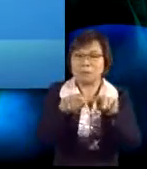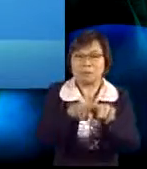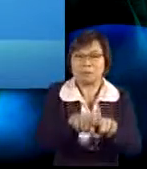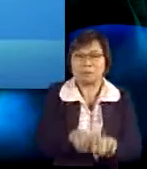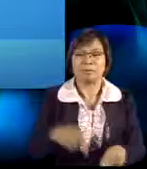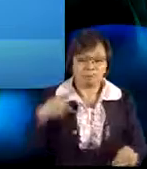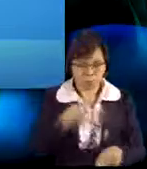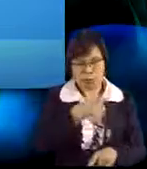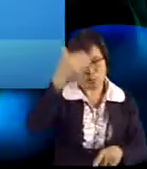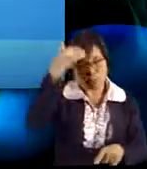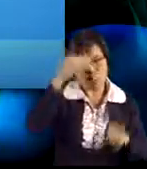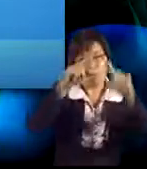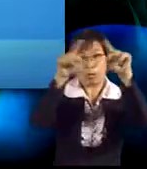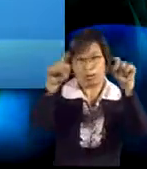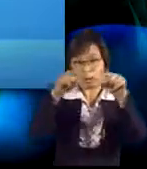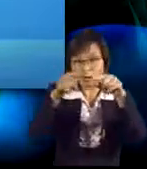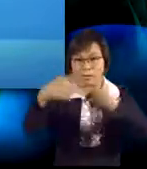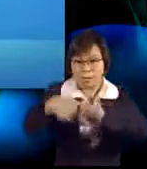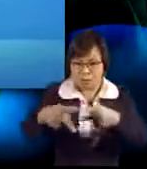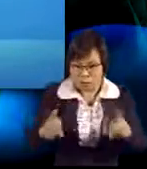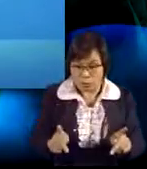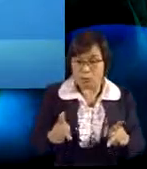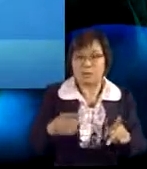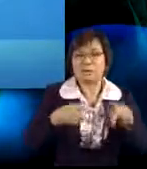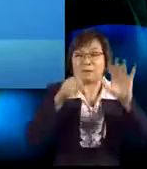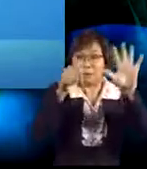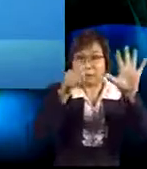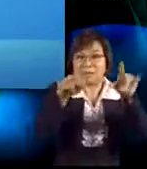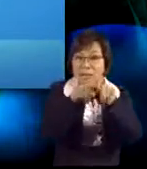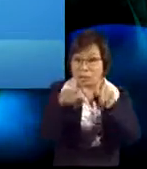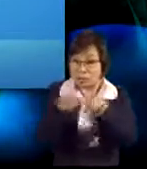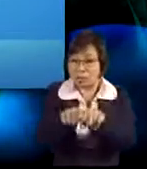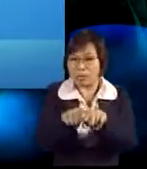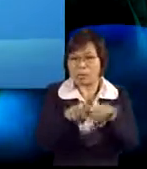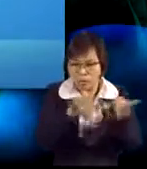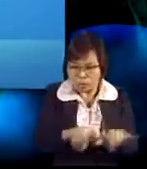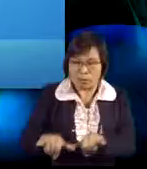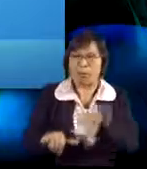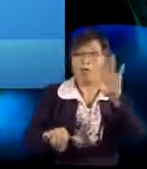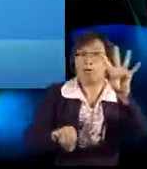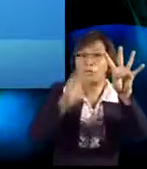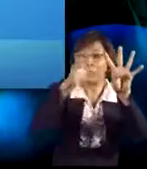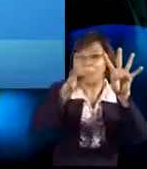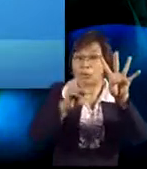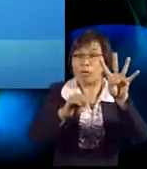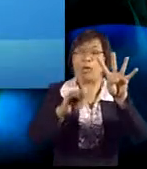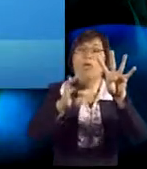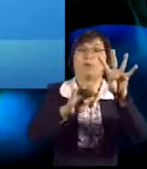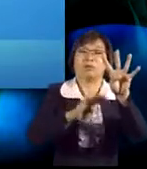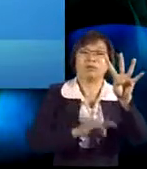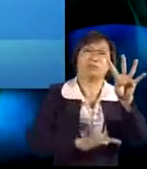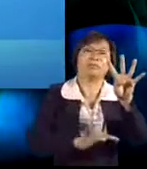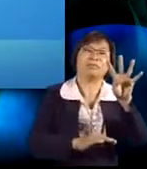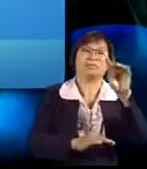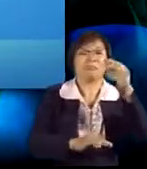As we know that a cube has 6 equal faces, the measurement for this solid is 4 meters length, 4 meters width, and 4